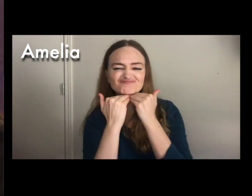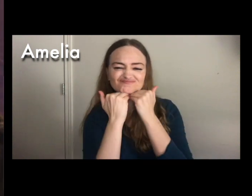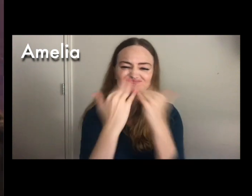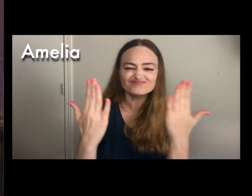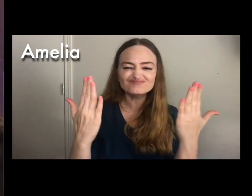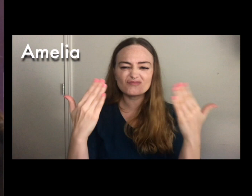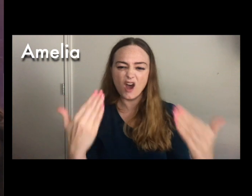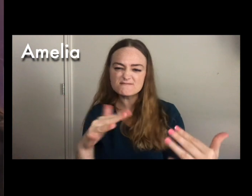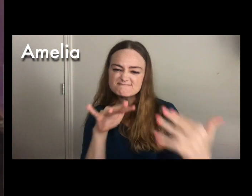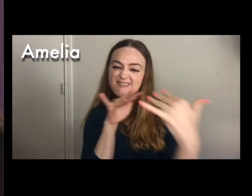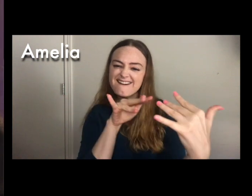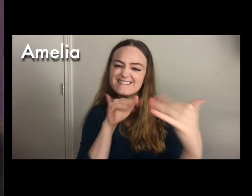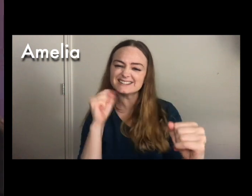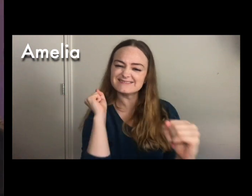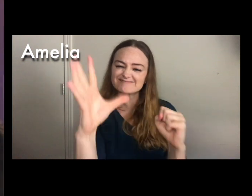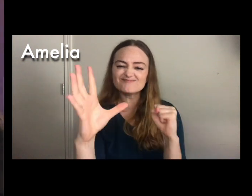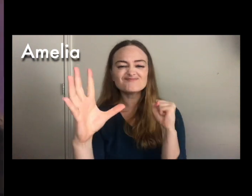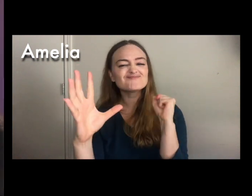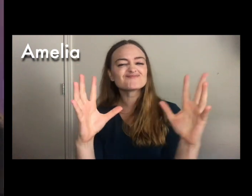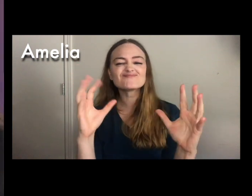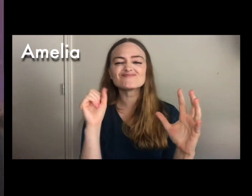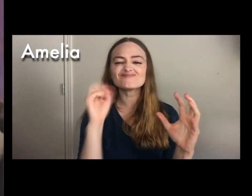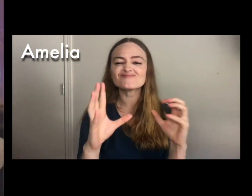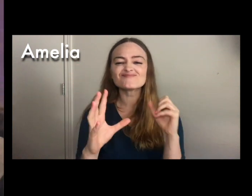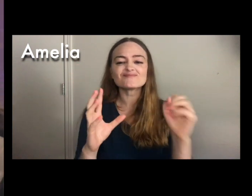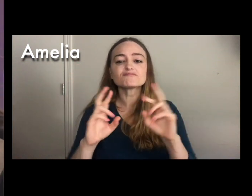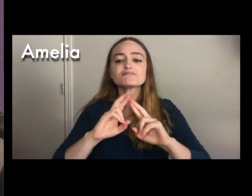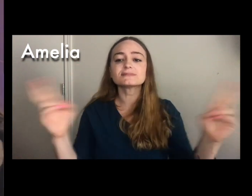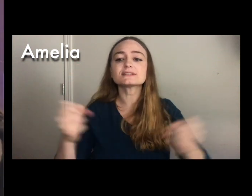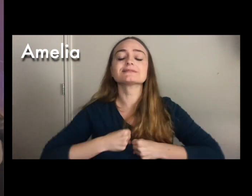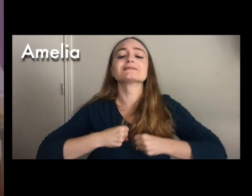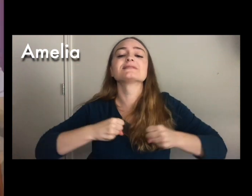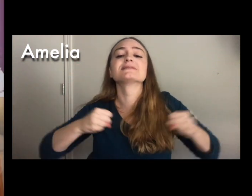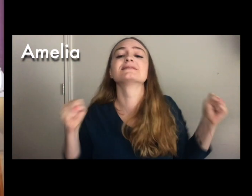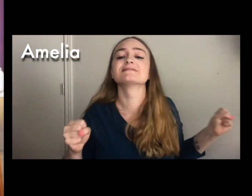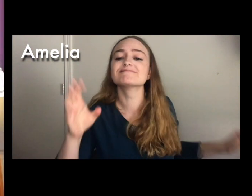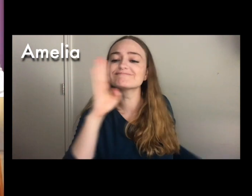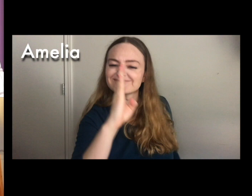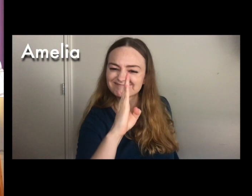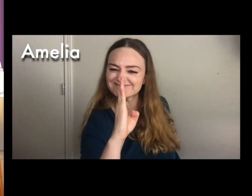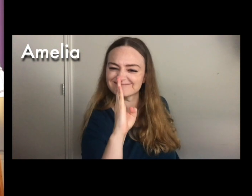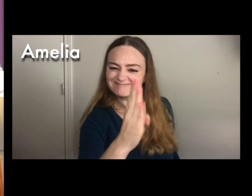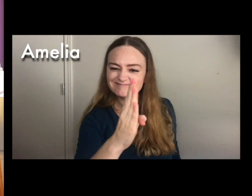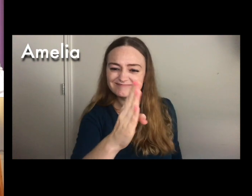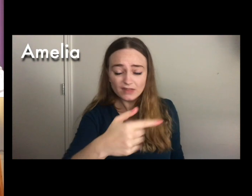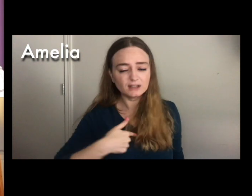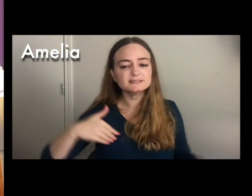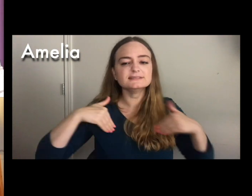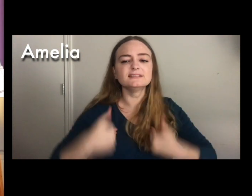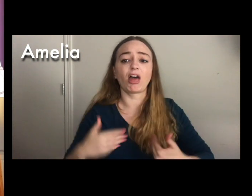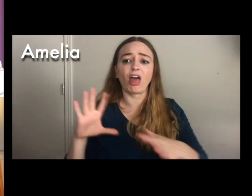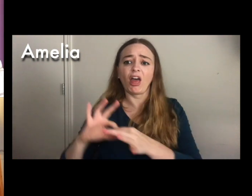and I'm ready to risk it with a battle cry disguised as a sing-along. I'm ripping steel old tape from off